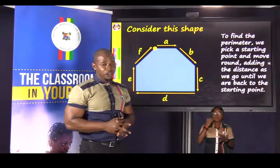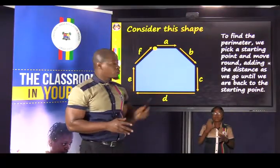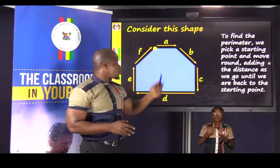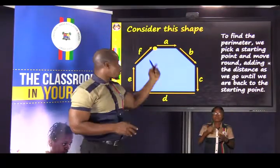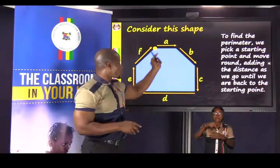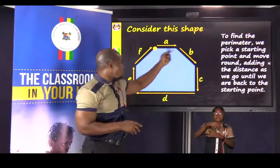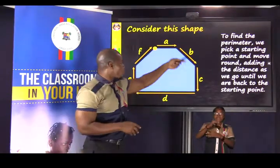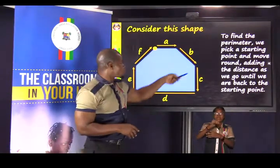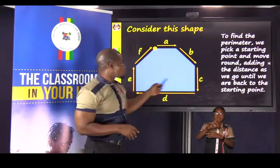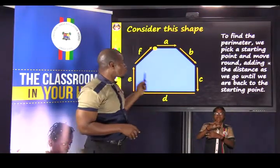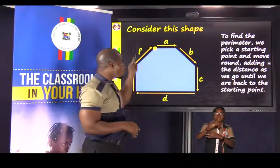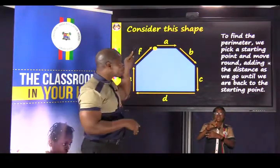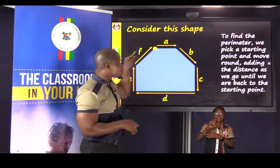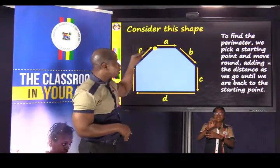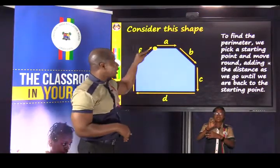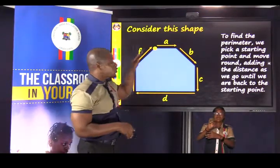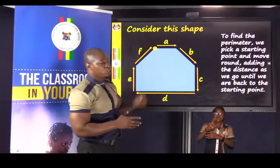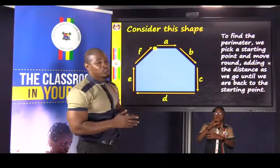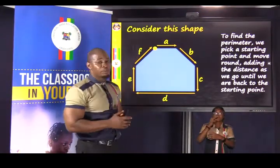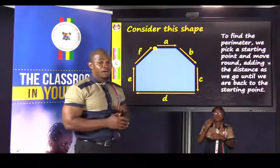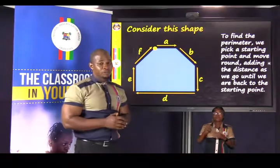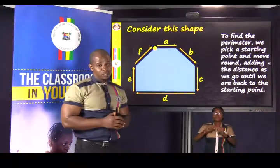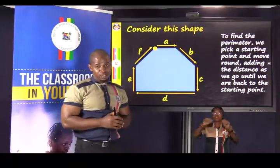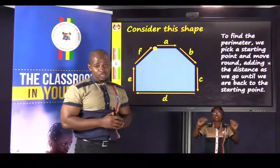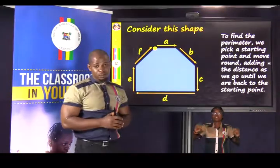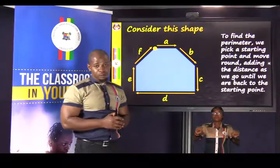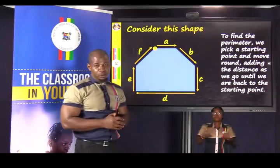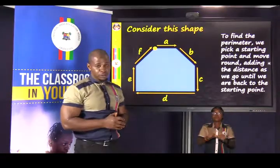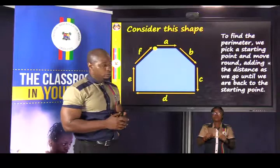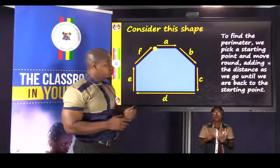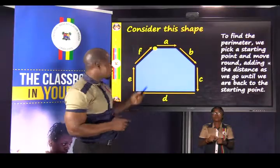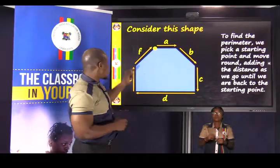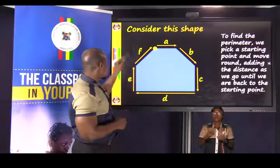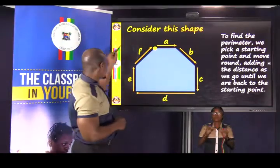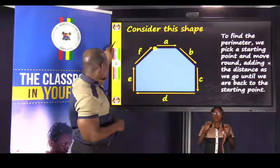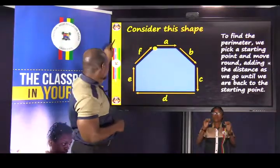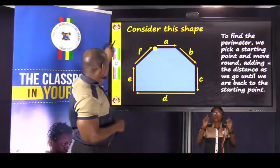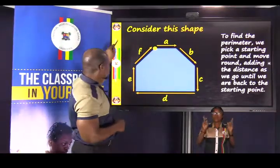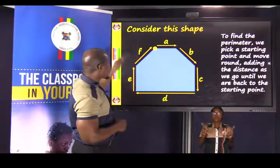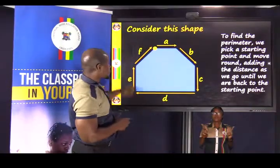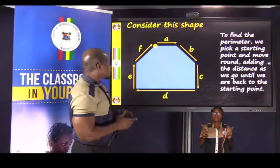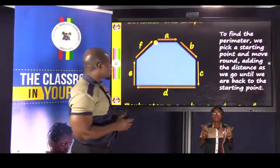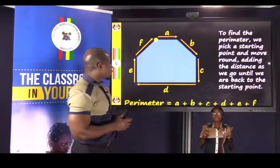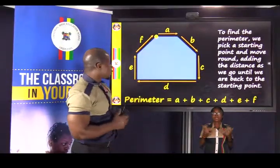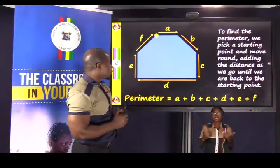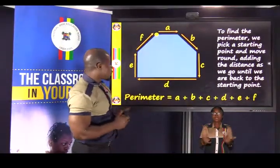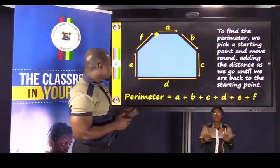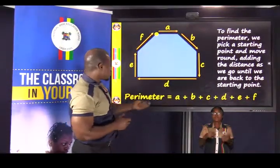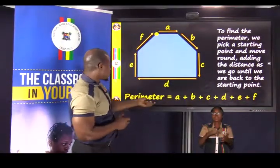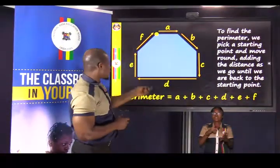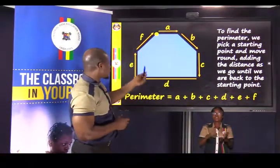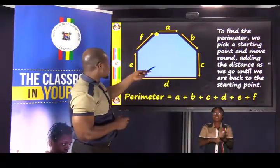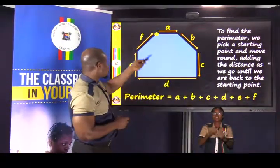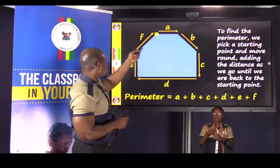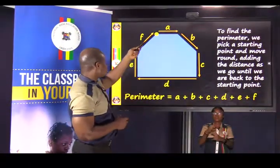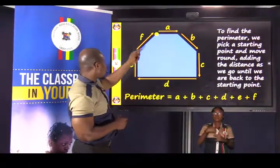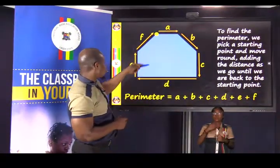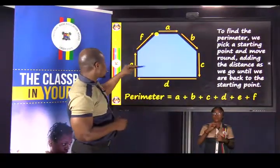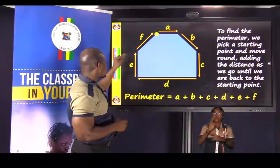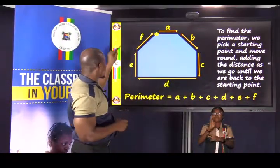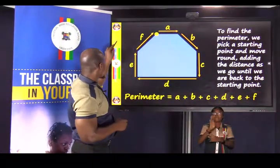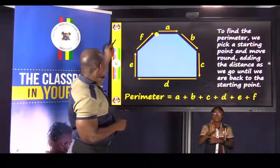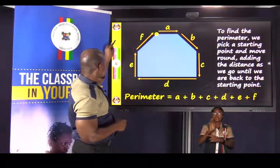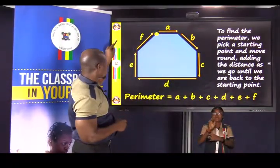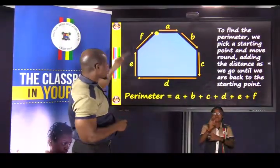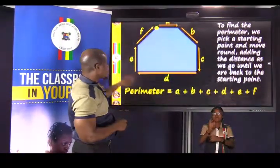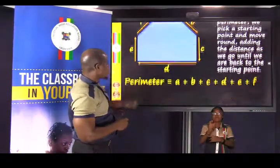of the shape, because you have to go around just once until you get back to the starting point. All right. Now, so in this case, the perimeter is A